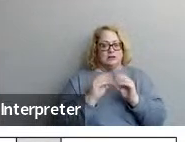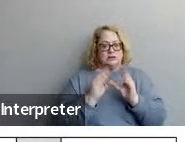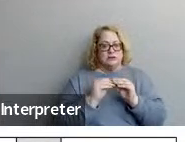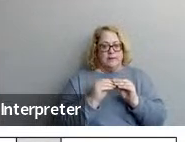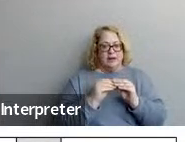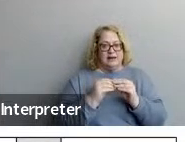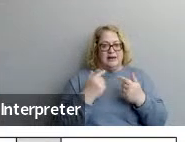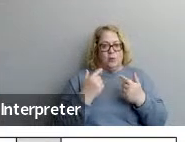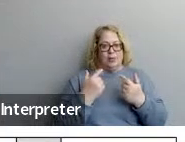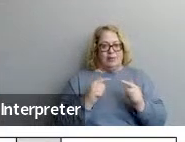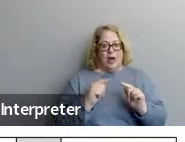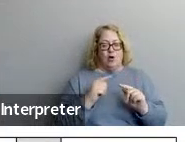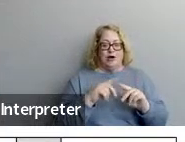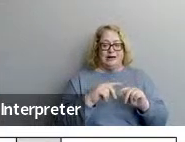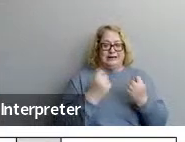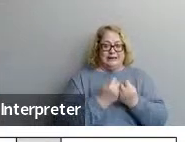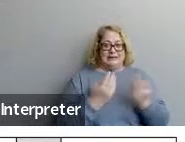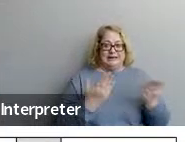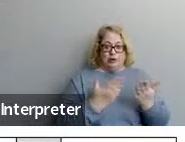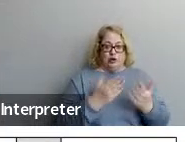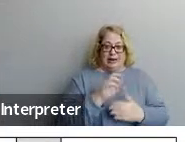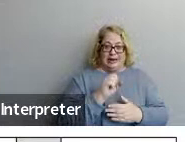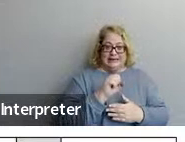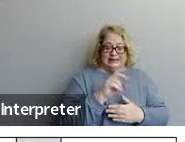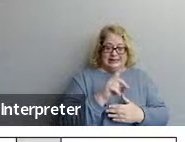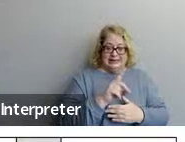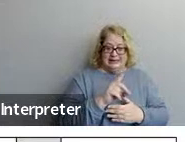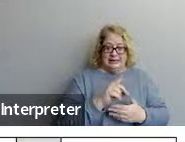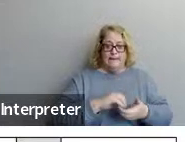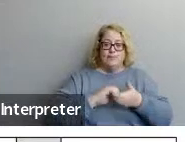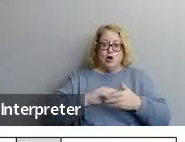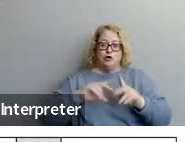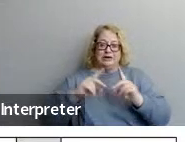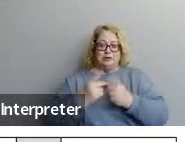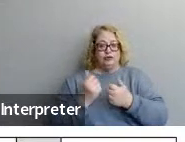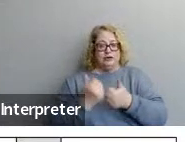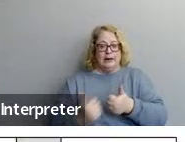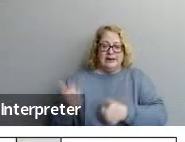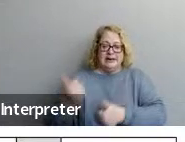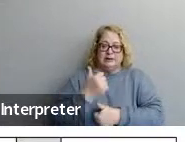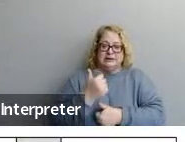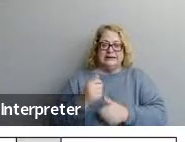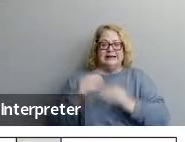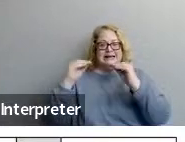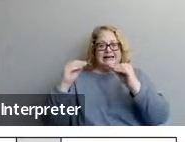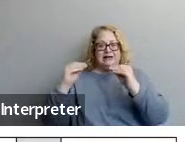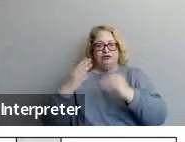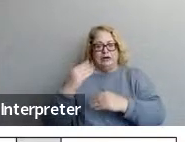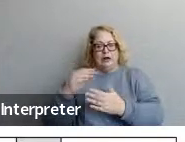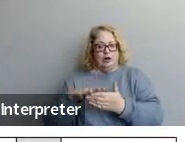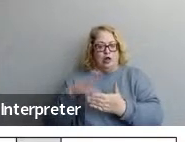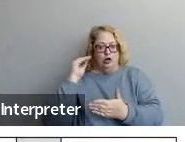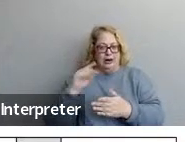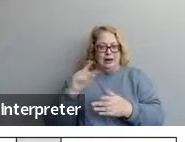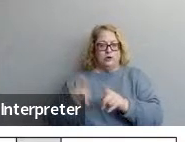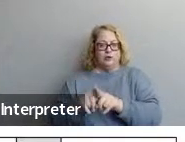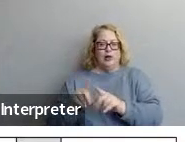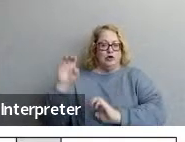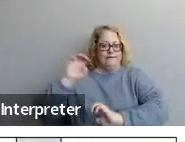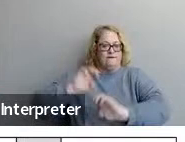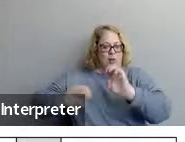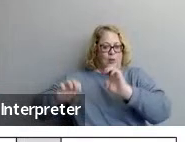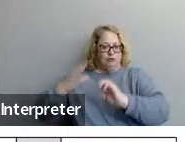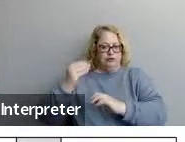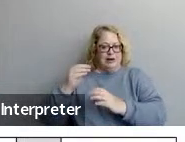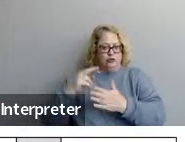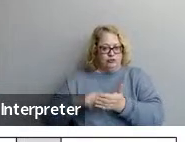allow our teams here at SSD, Partner District Administration, Teaching and Learning, as well as our